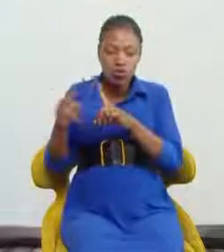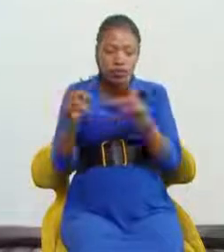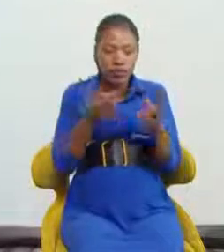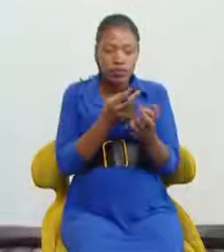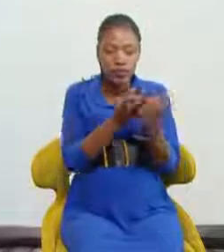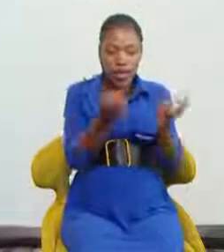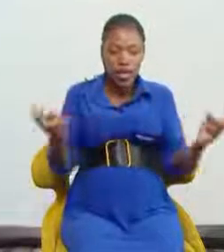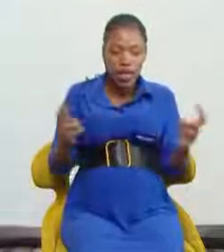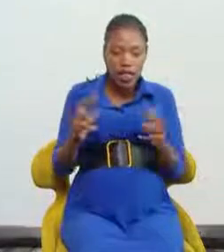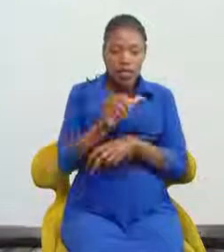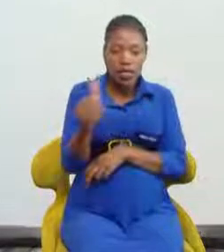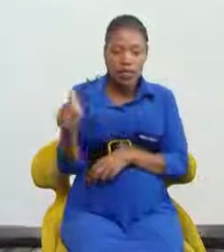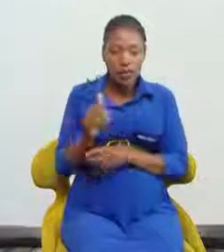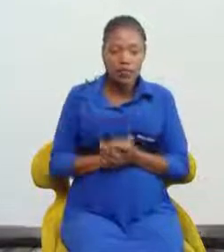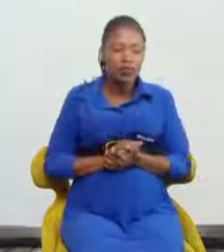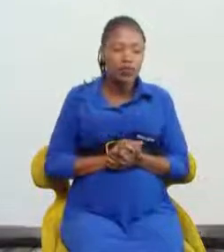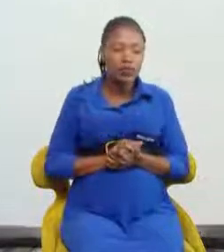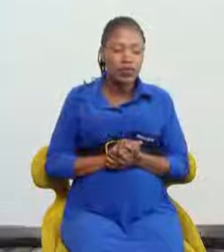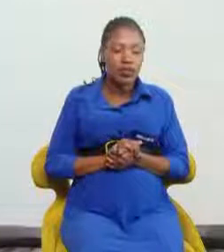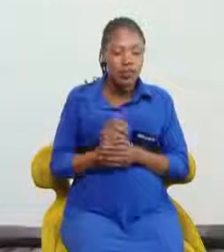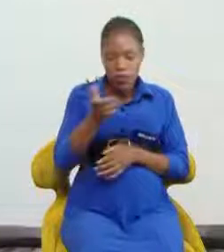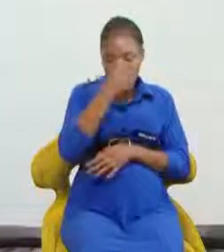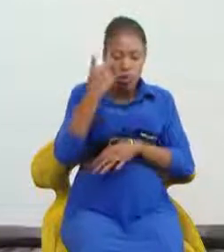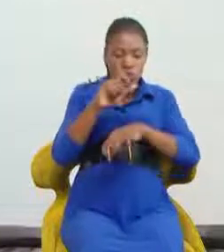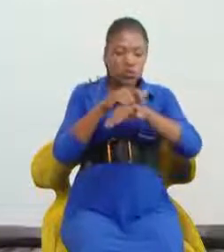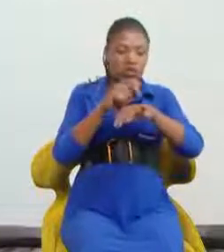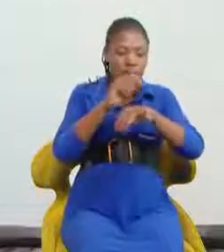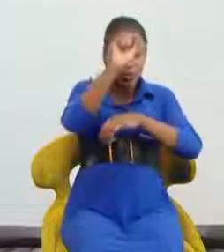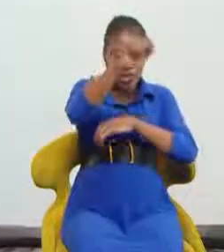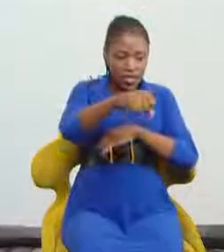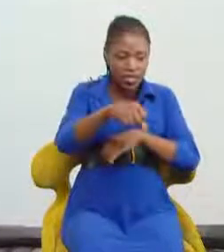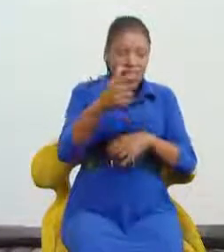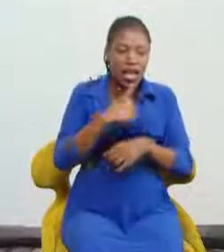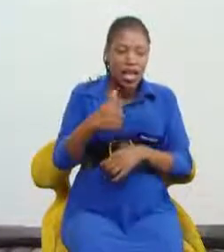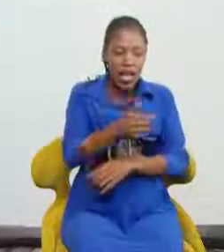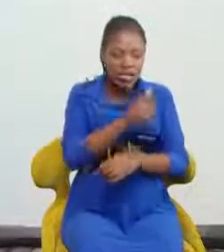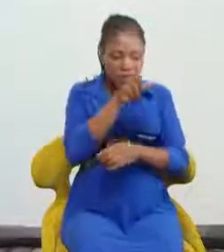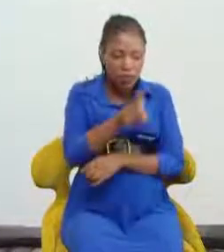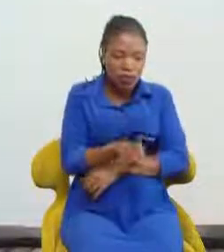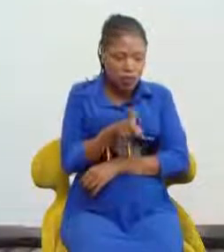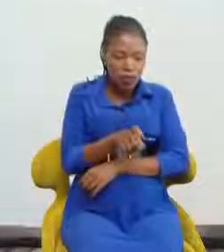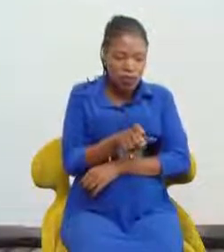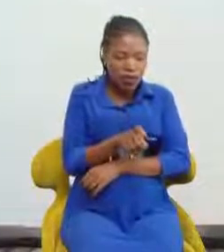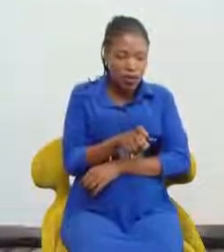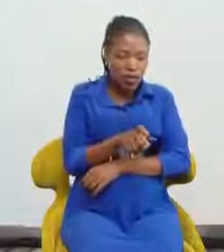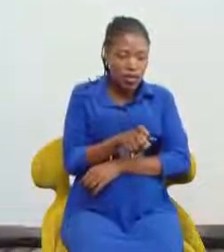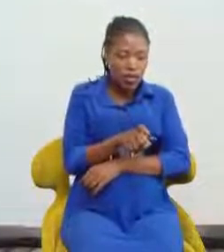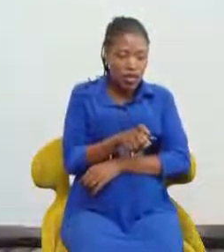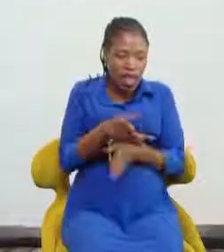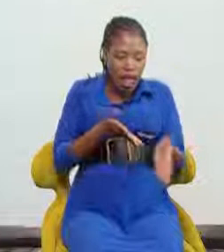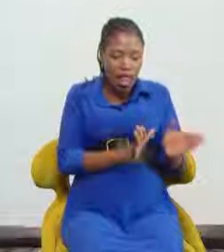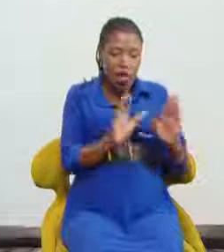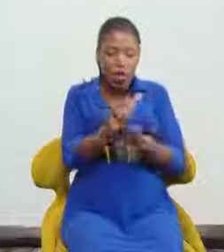discussion, kindly. For the sake of time, yes, we will have to vacate the space